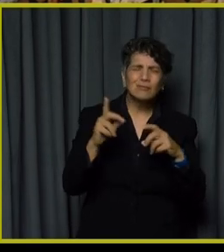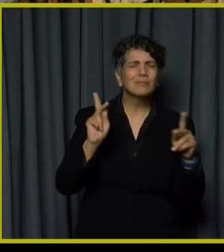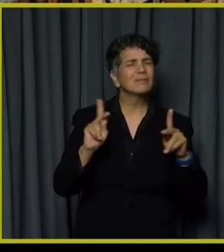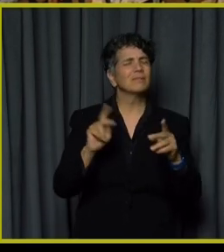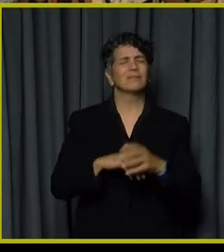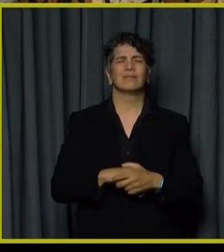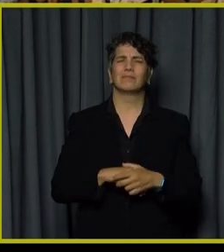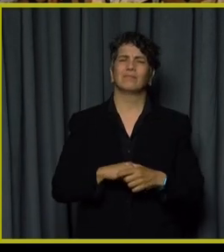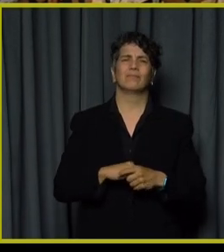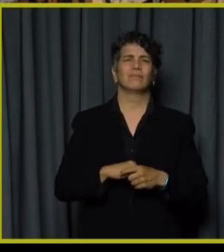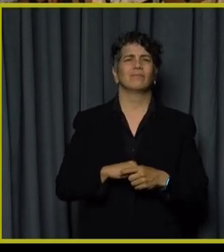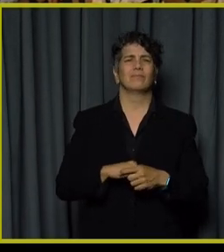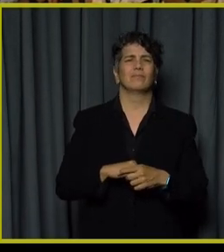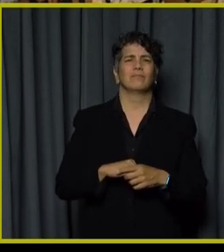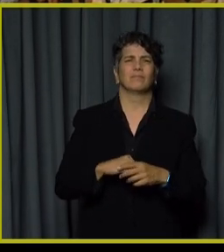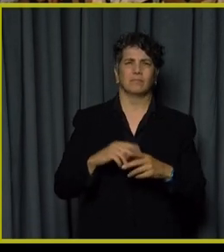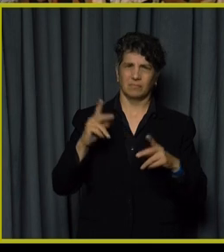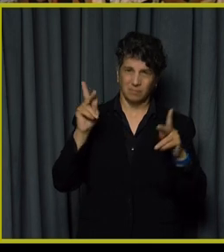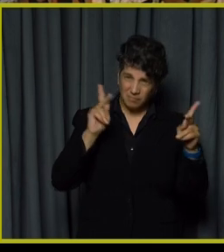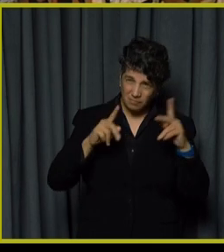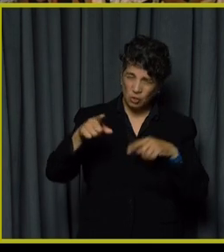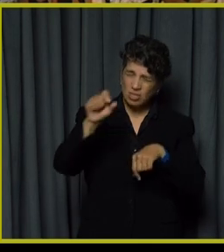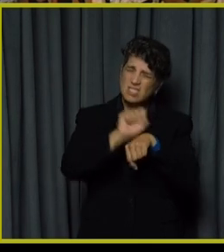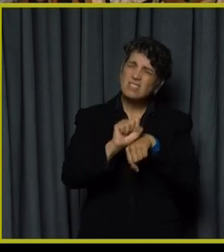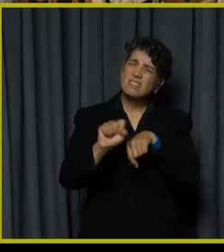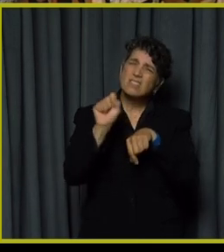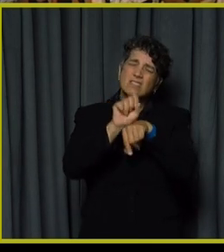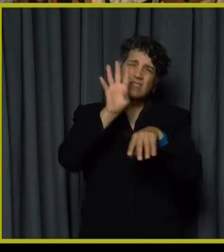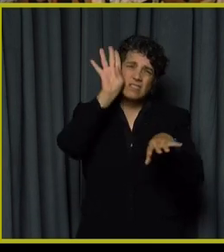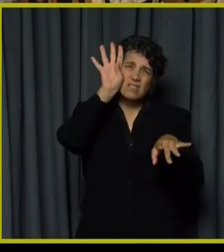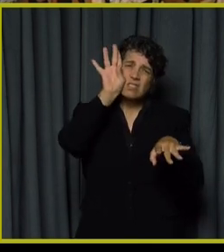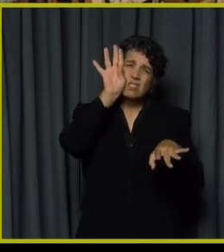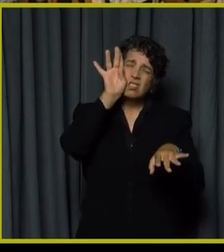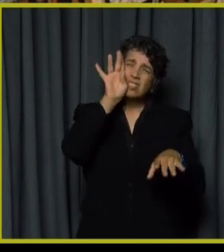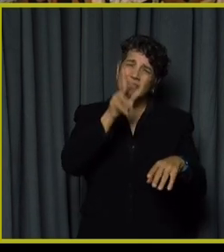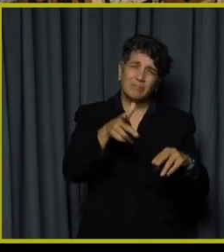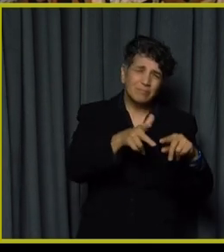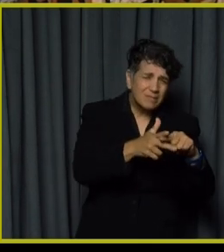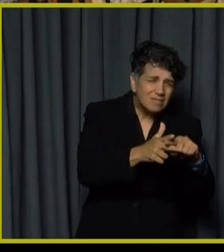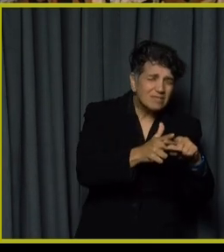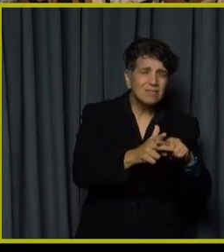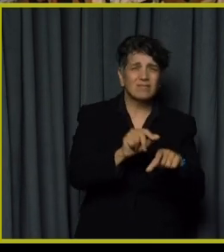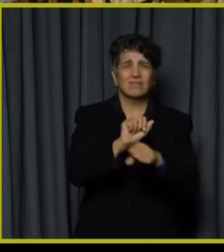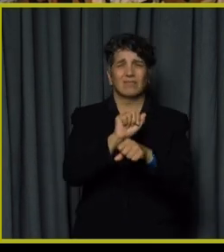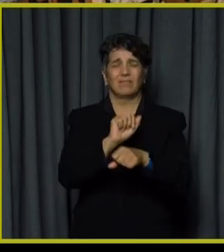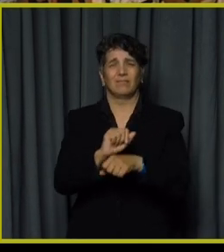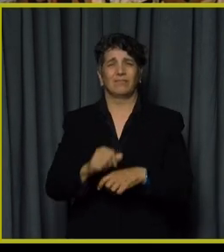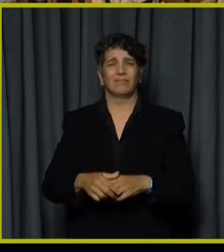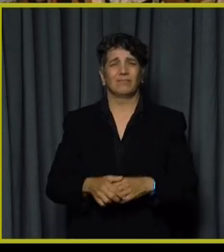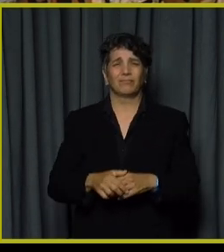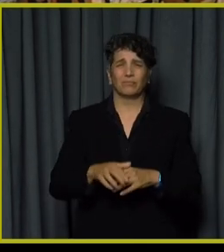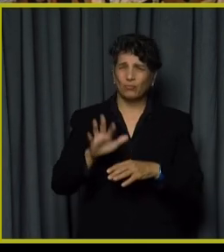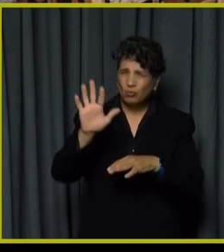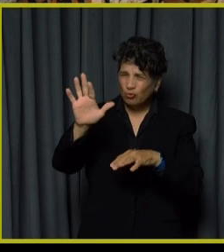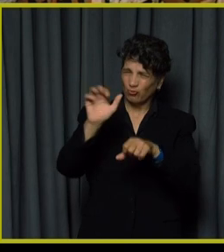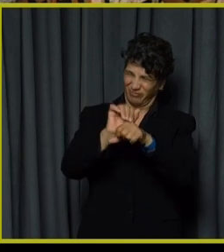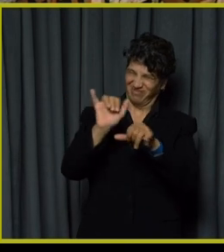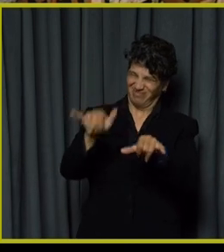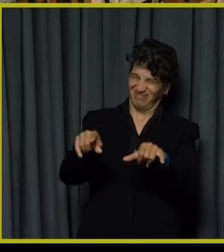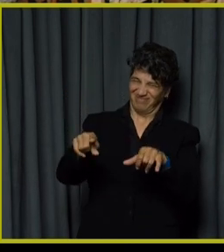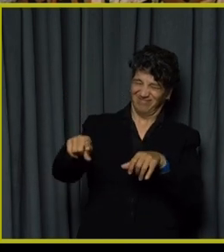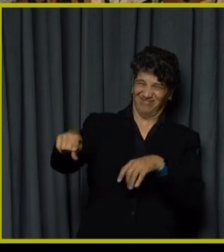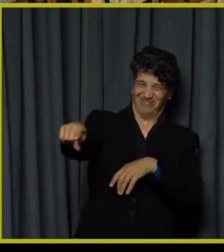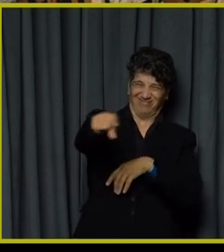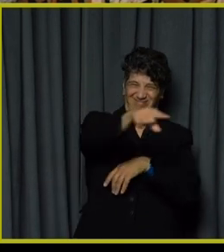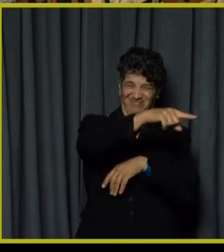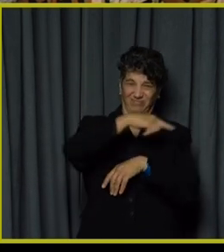doing the, doing the maintenance work. This is a function of a predatory capitalist society that